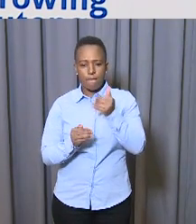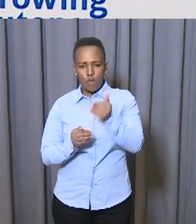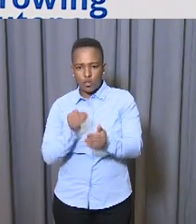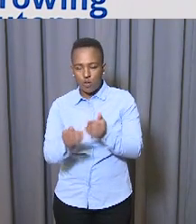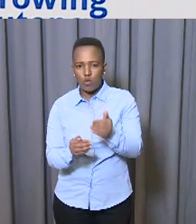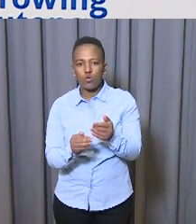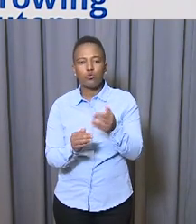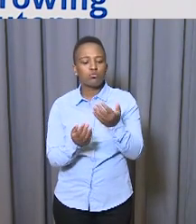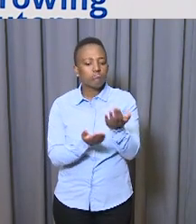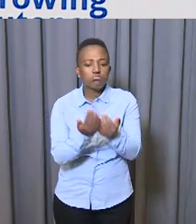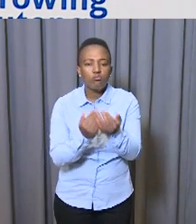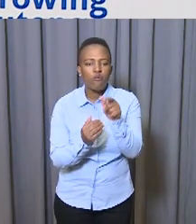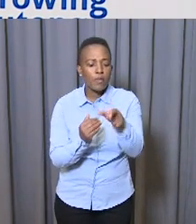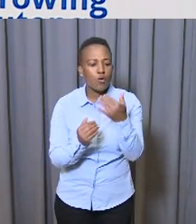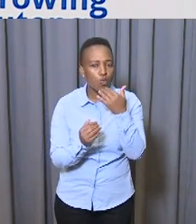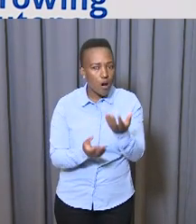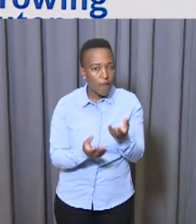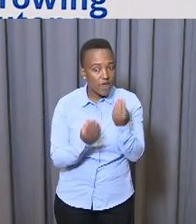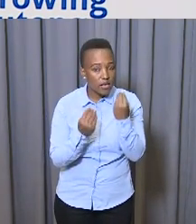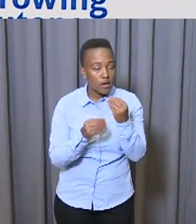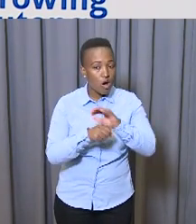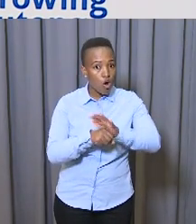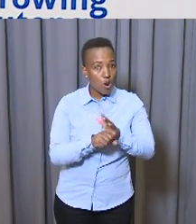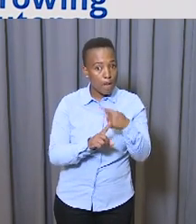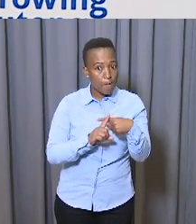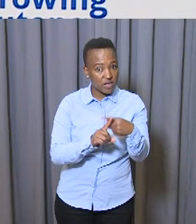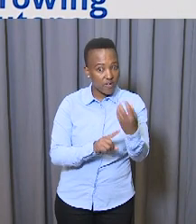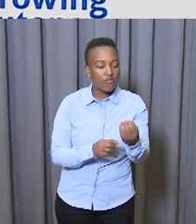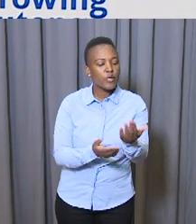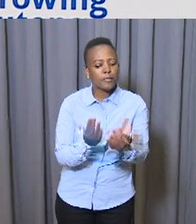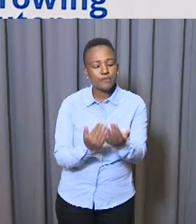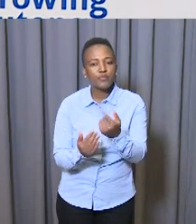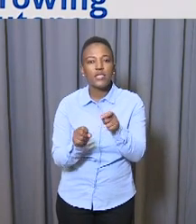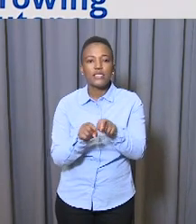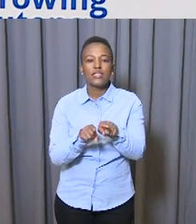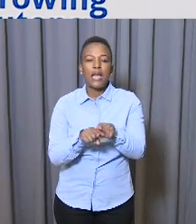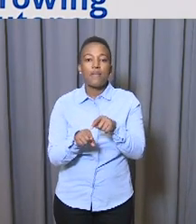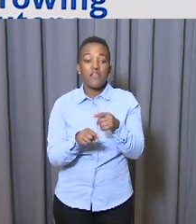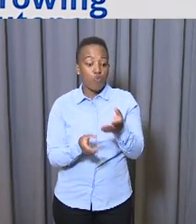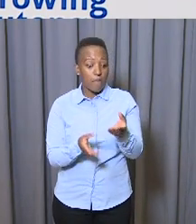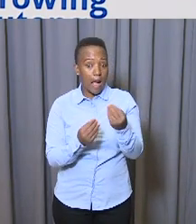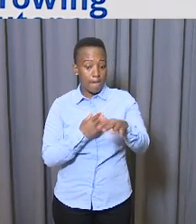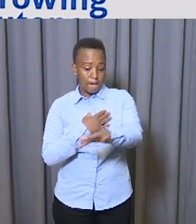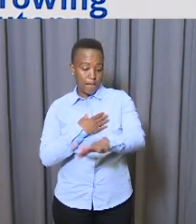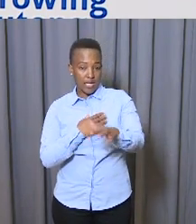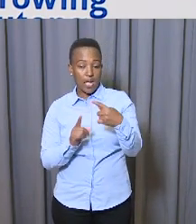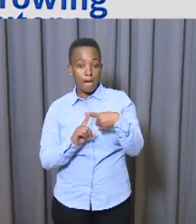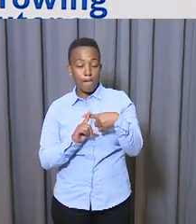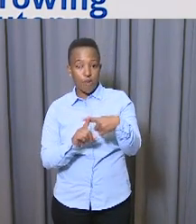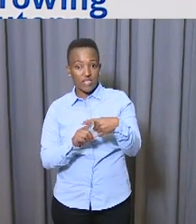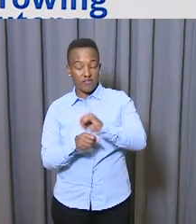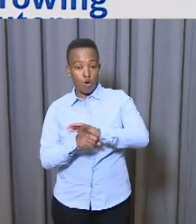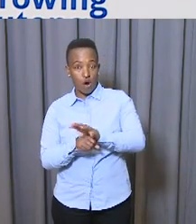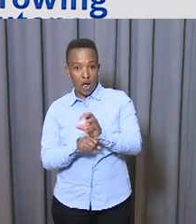the contacts of those individuals, also to decontaminate, you know, the facility. It doesn't make sense that all